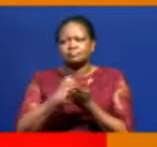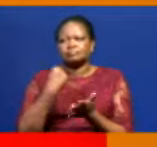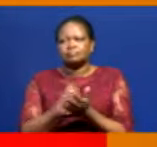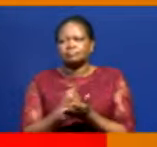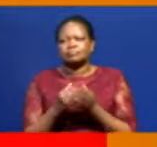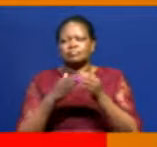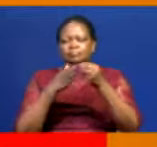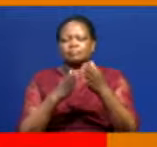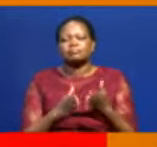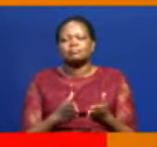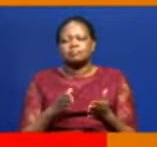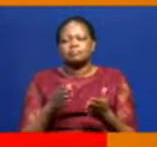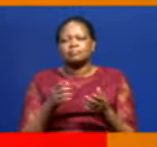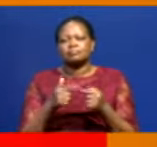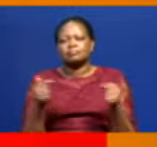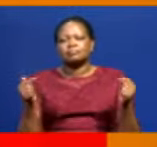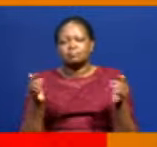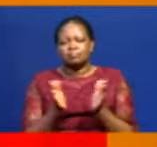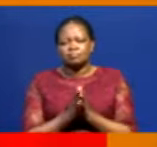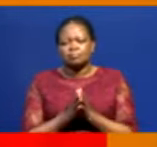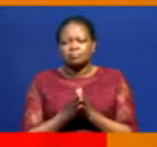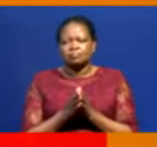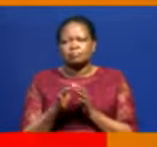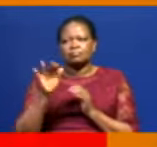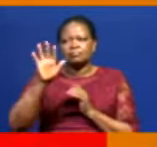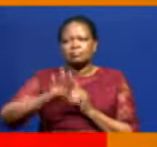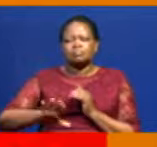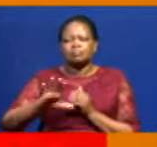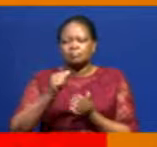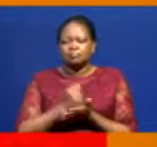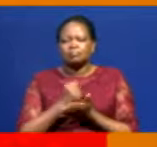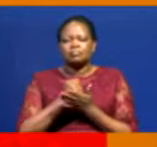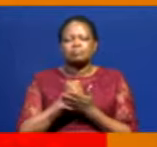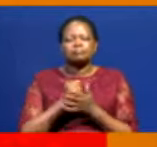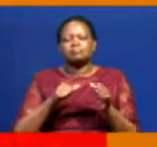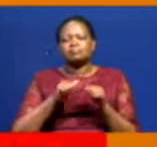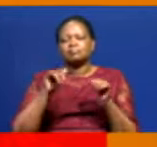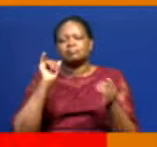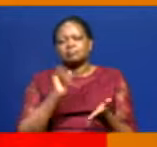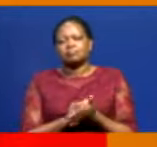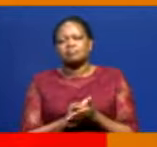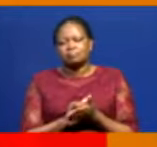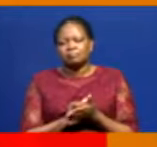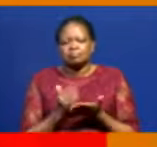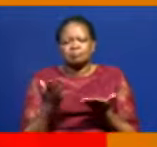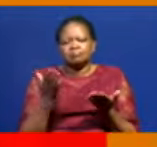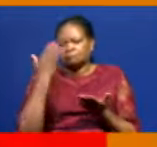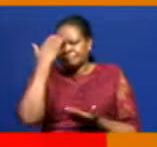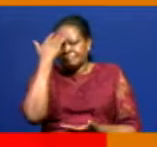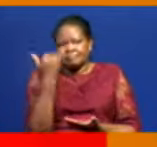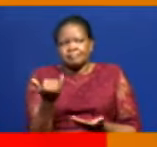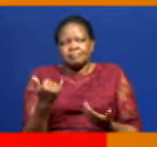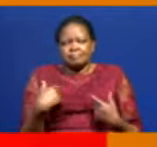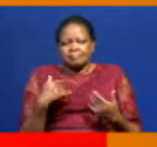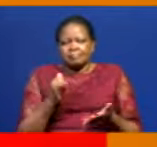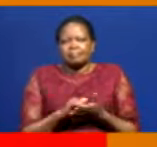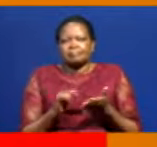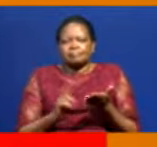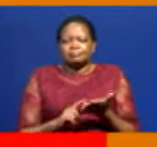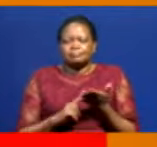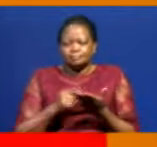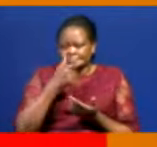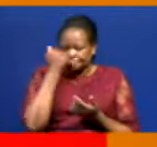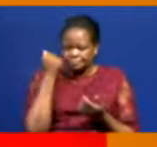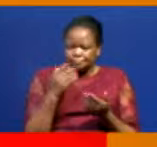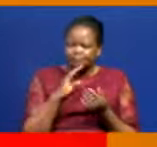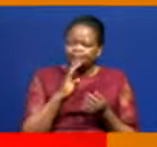the leader of opposition and constituents' offices around the same. Now, why are we having that discussion? It's because probably